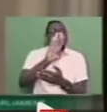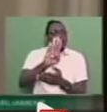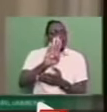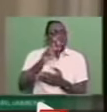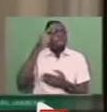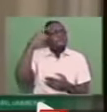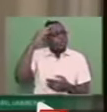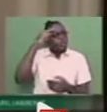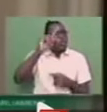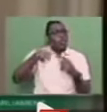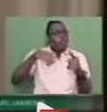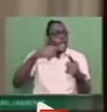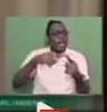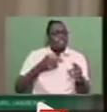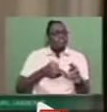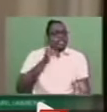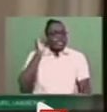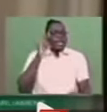NIB dues.